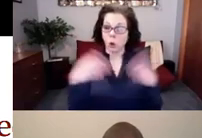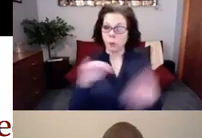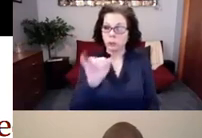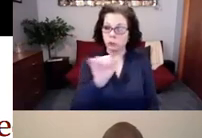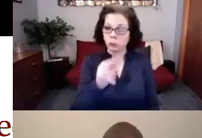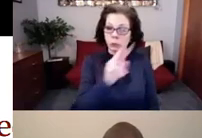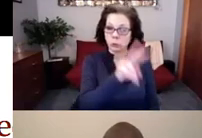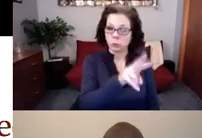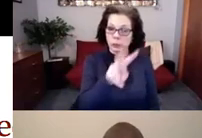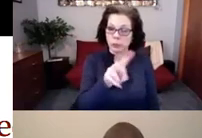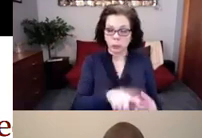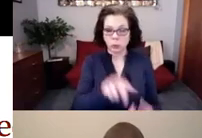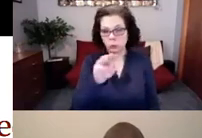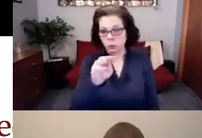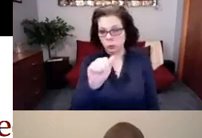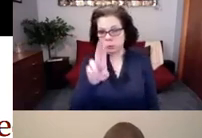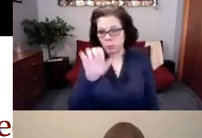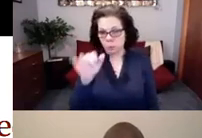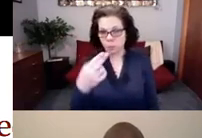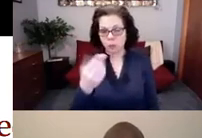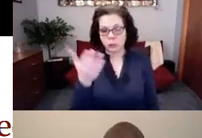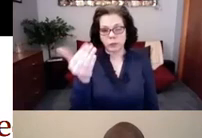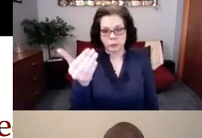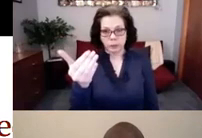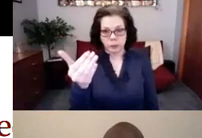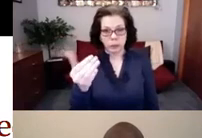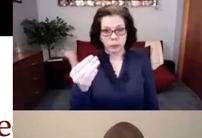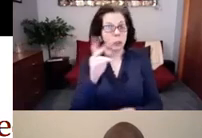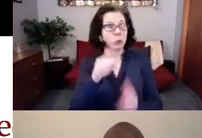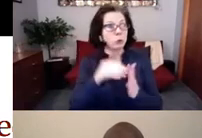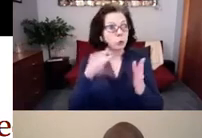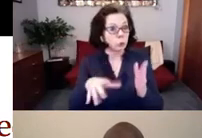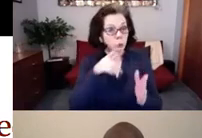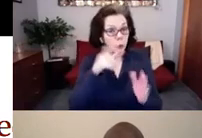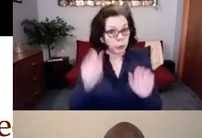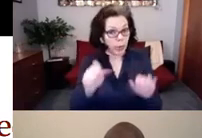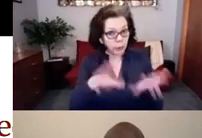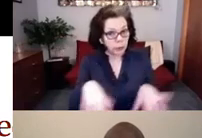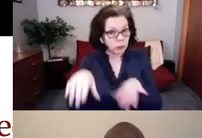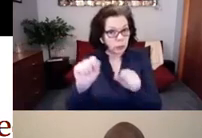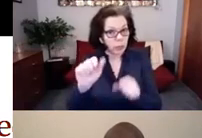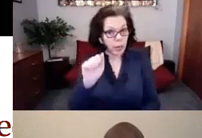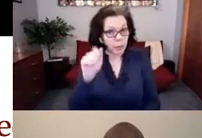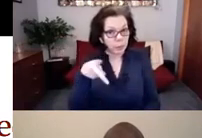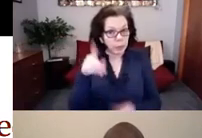through March 15th. Eligible students will continue to have the